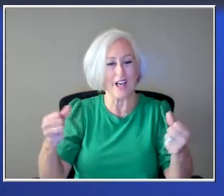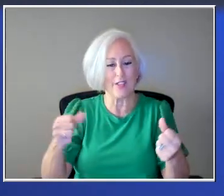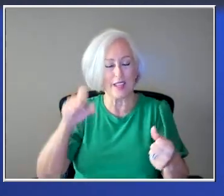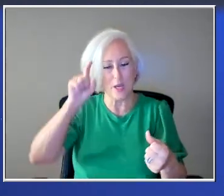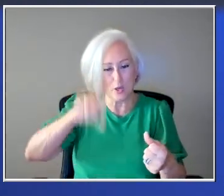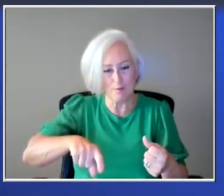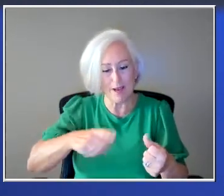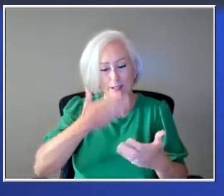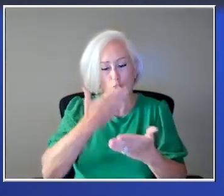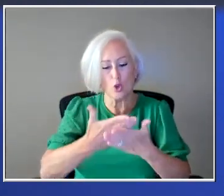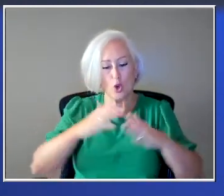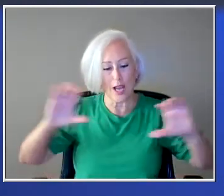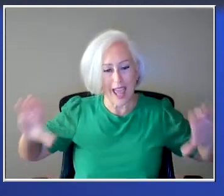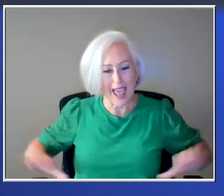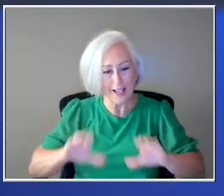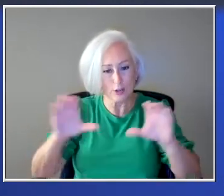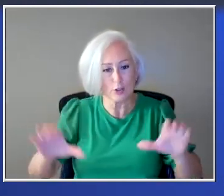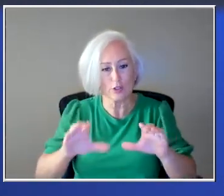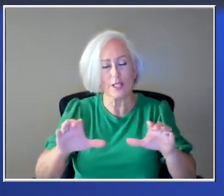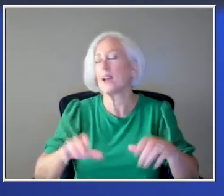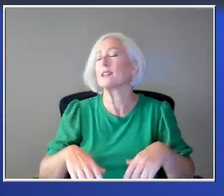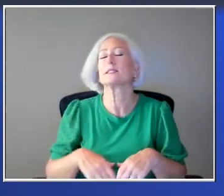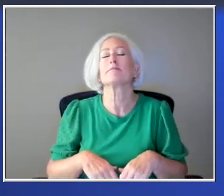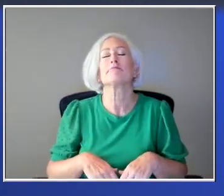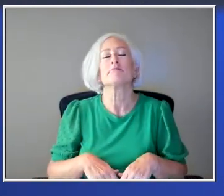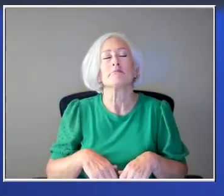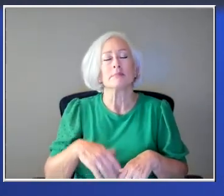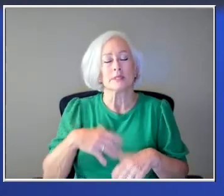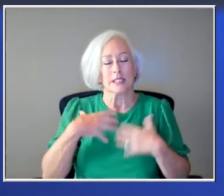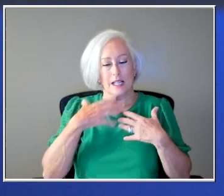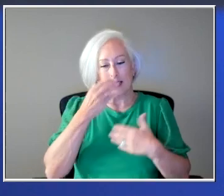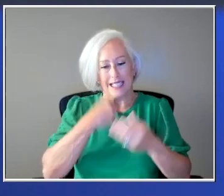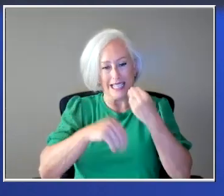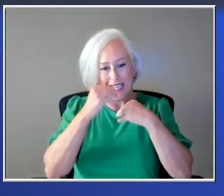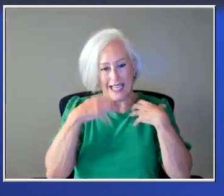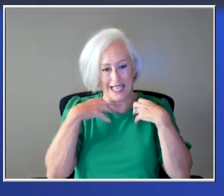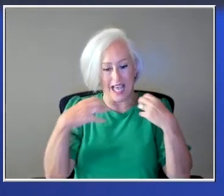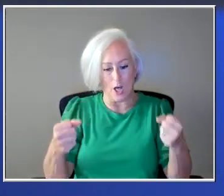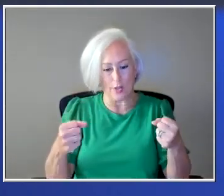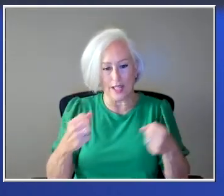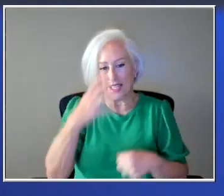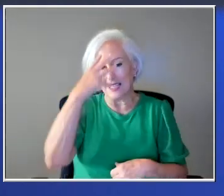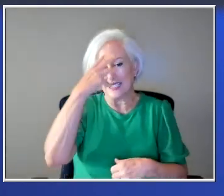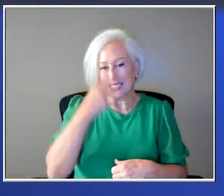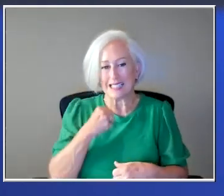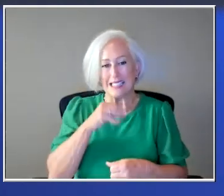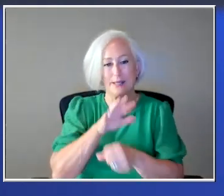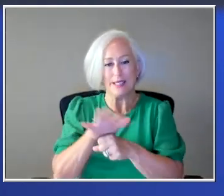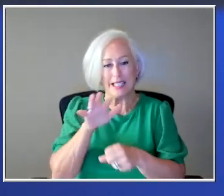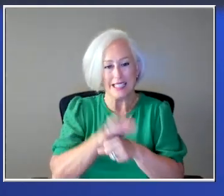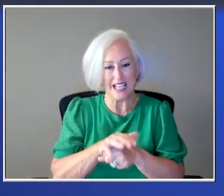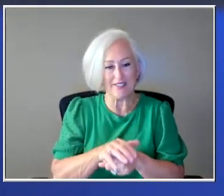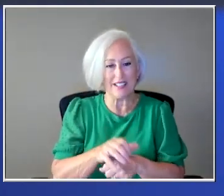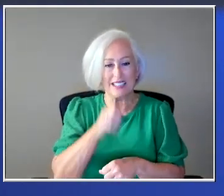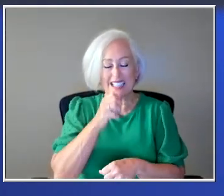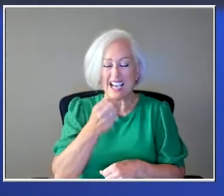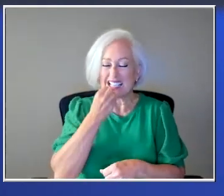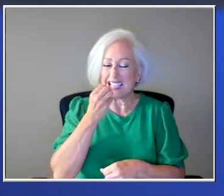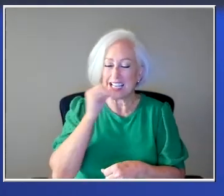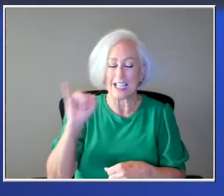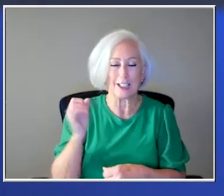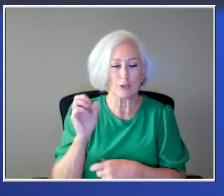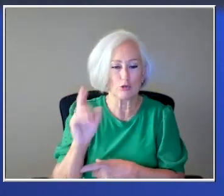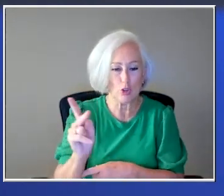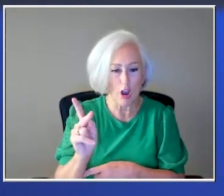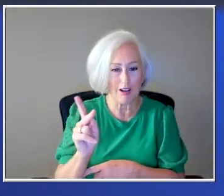healthy diet, getting enough sleep, and not putting a bunch of junk in whatever version into your body takes care of a whole